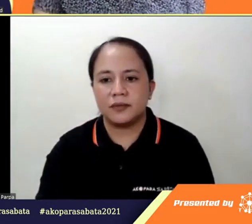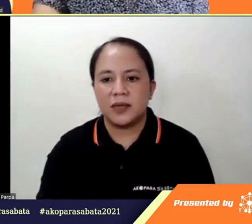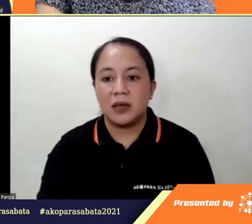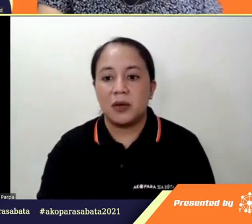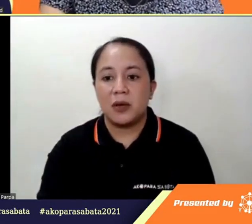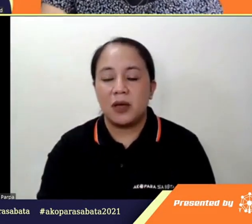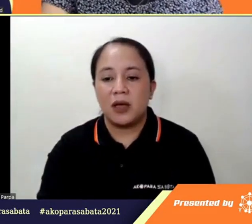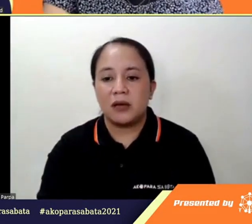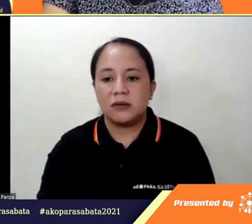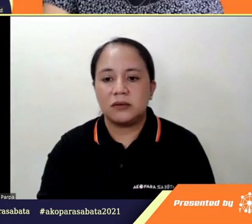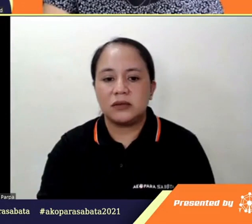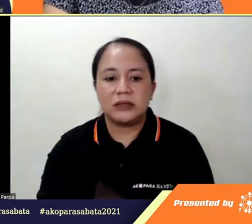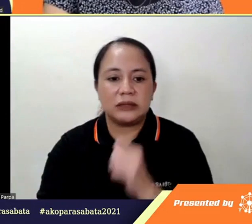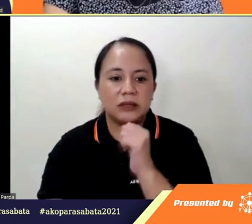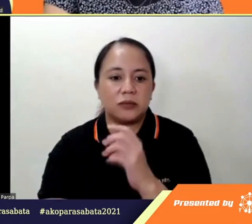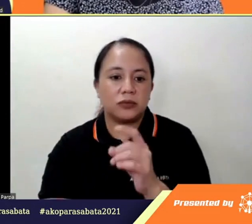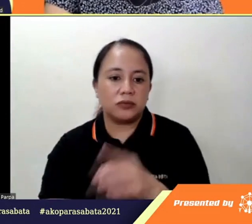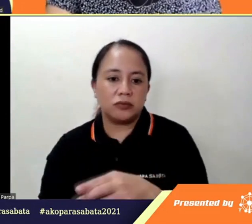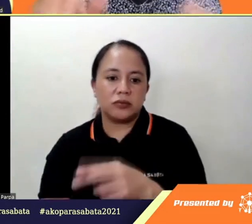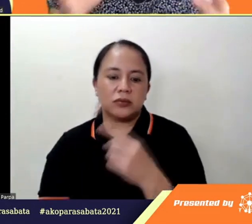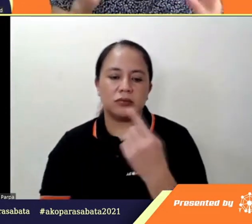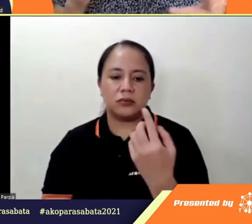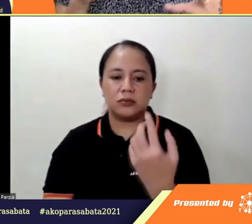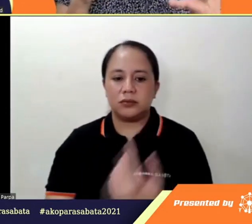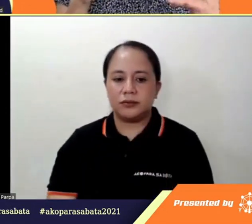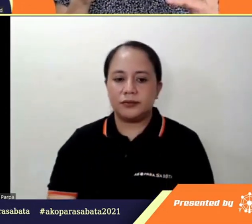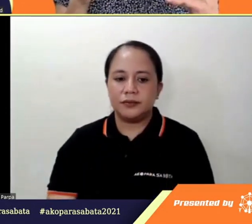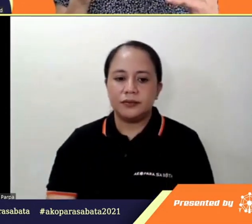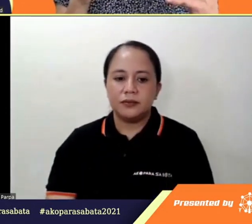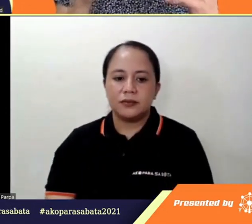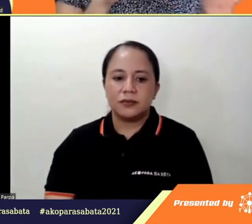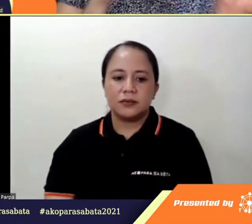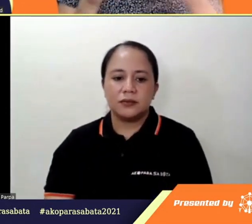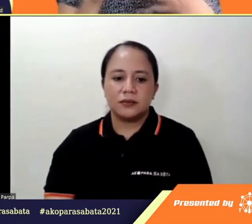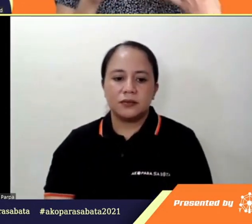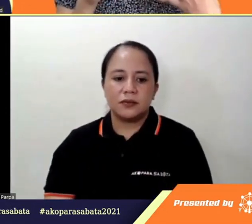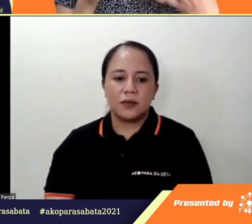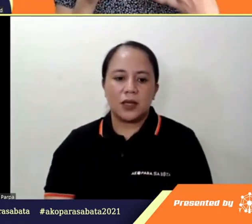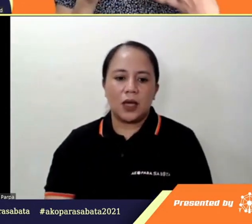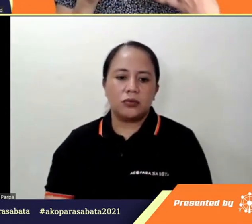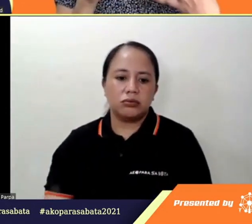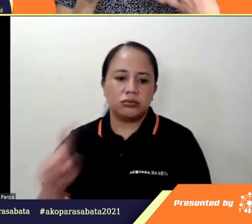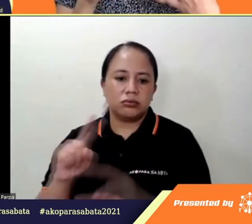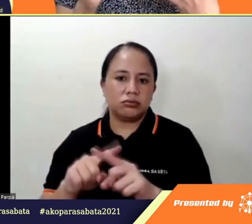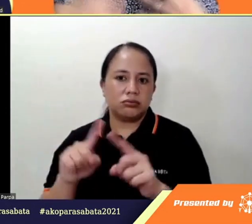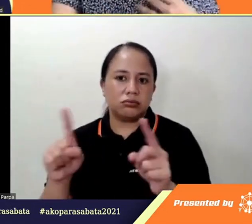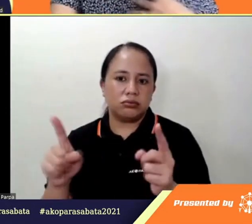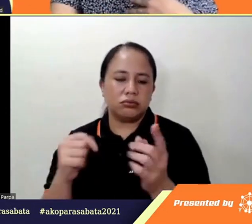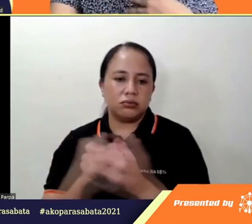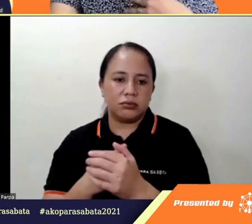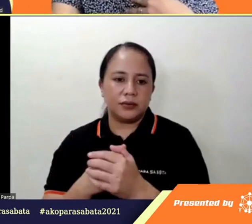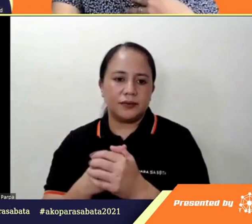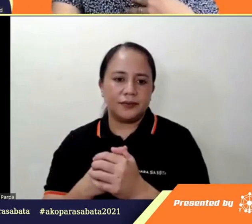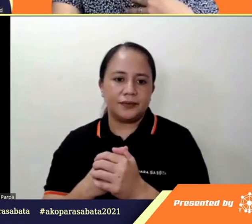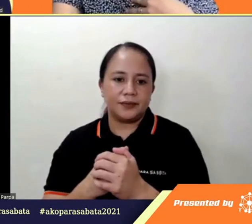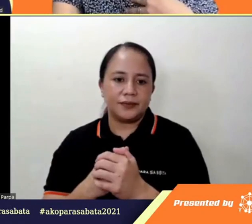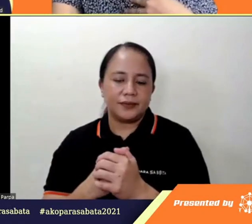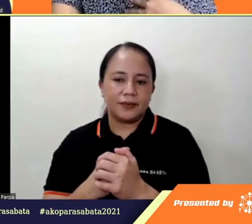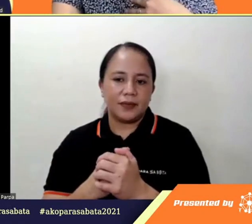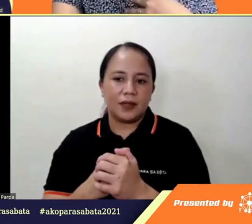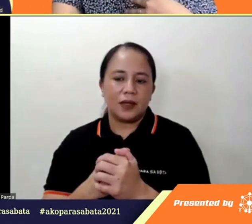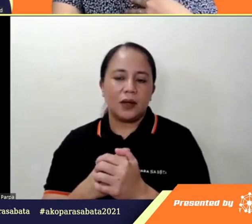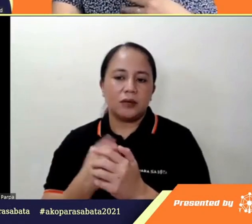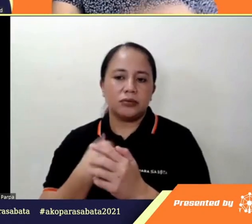yung mga, alam mo yung mga ganon. So, how do you differentiate na talagang